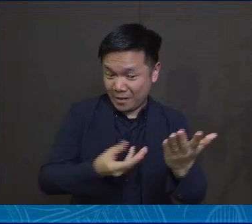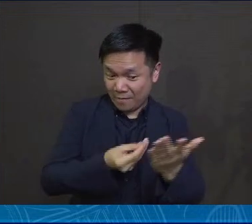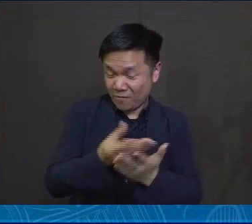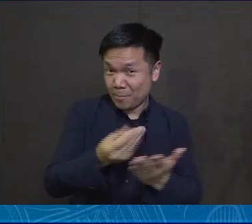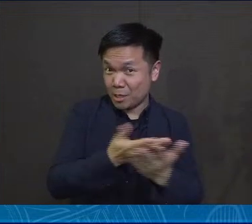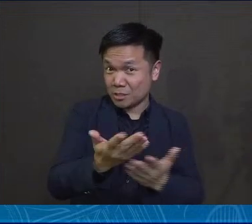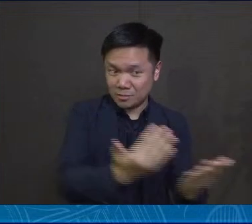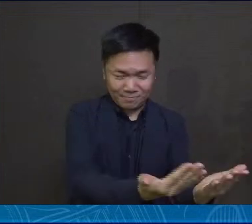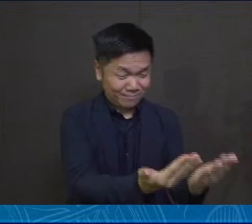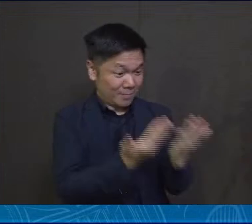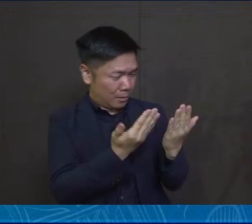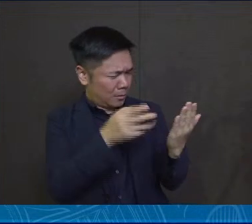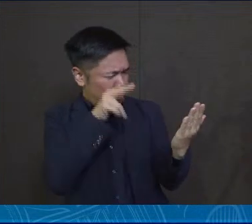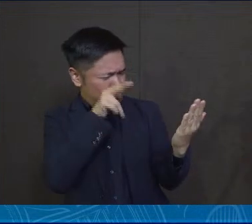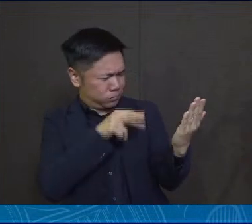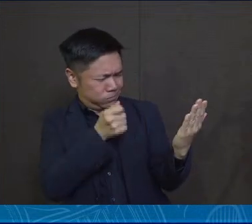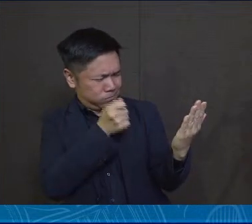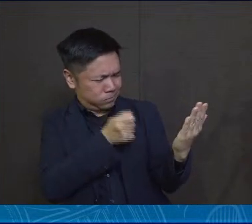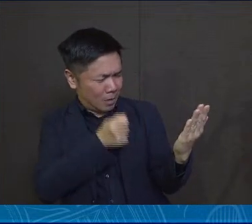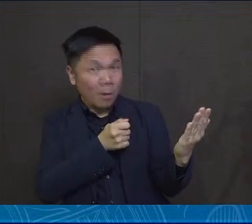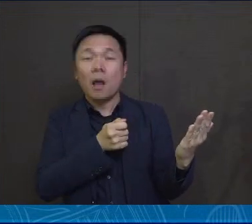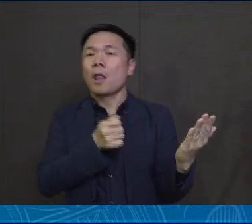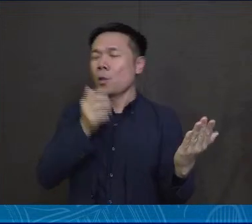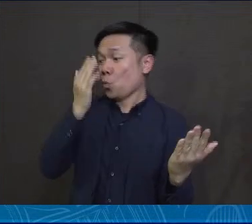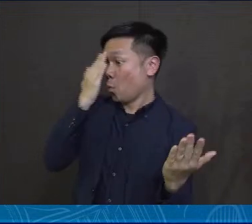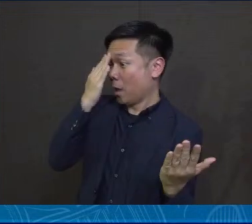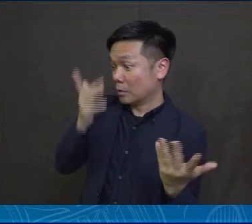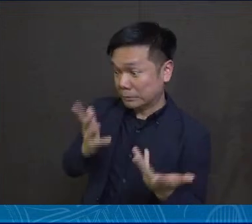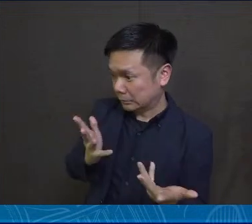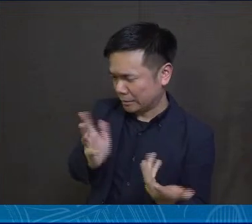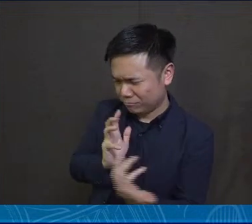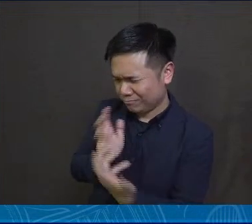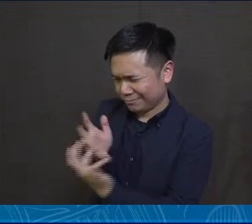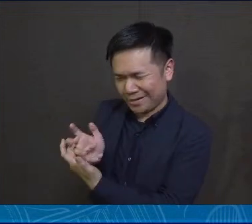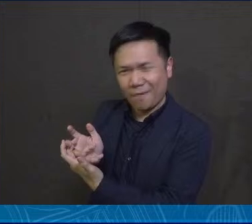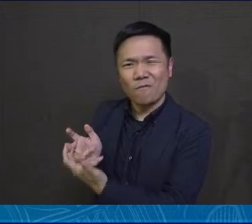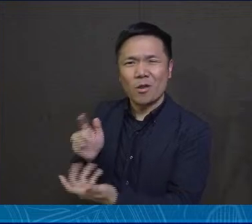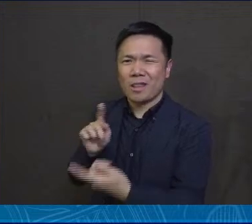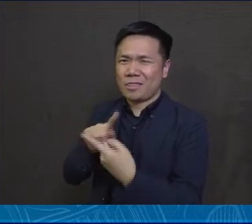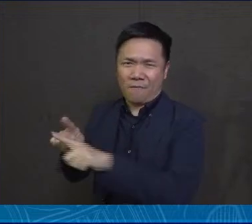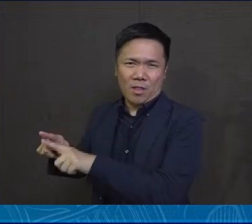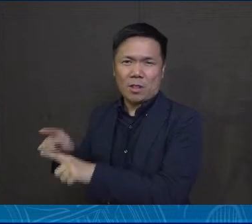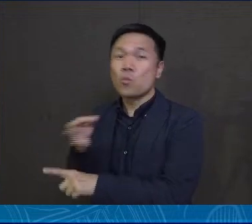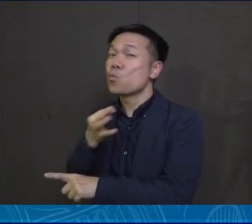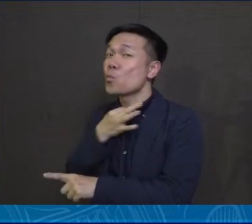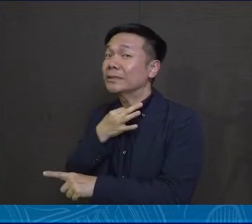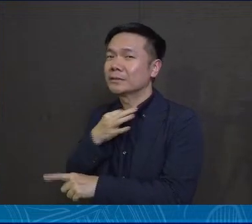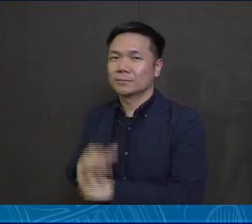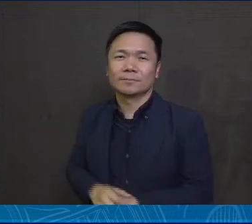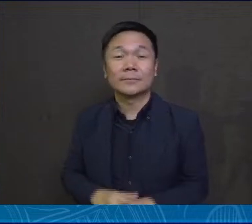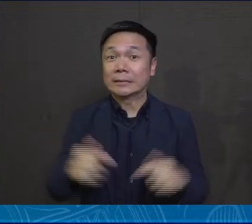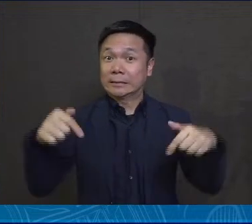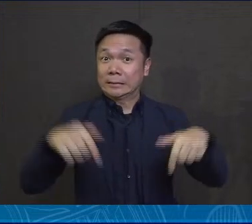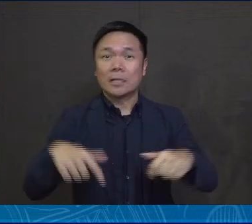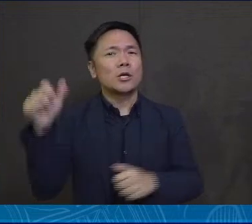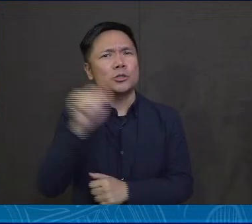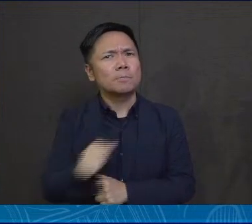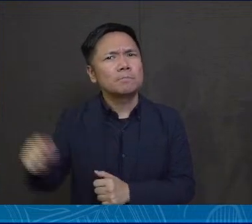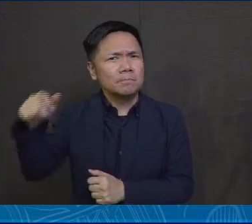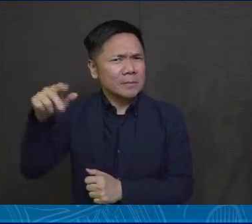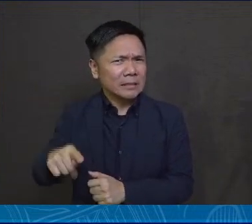reform, development, and financing. As we all know, the Asia-Pacific region